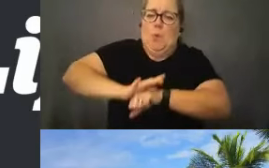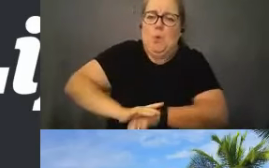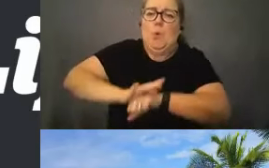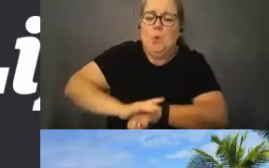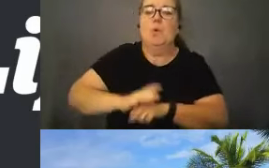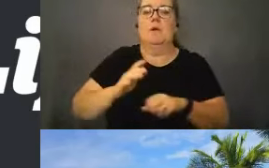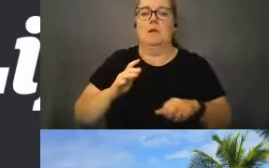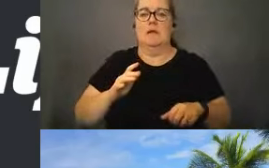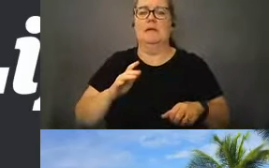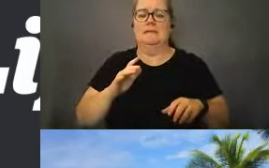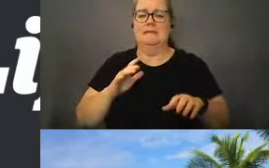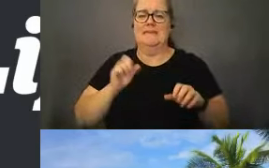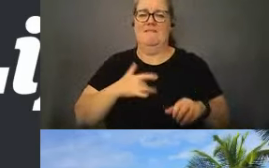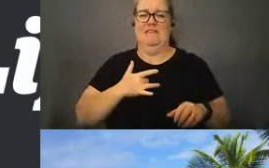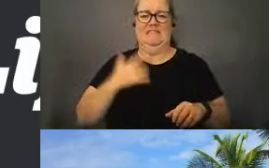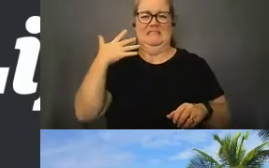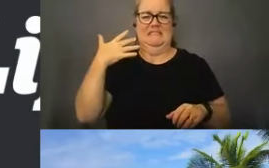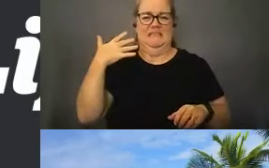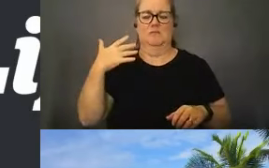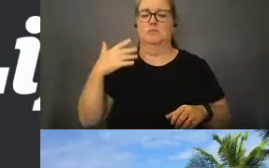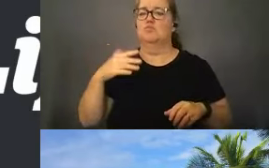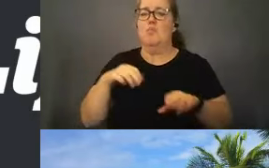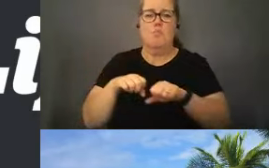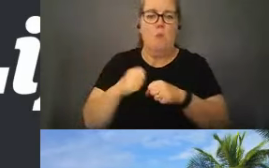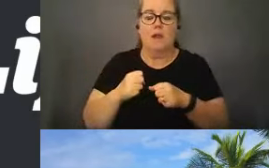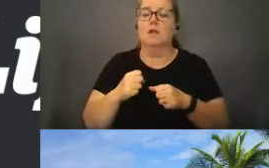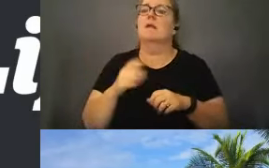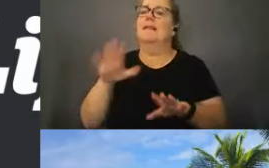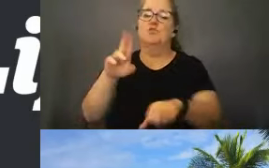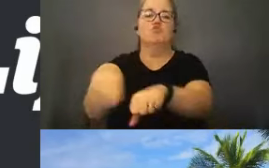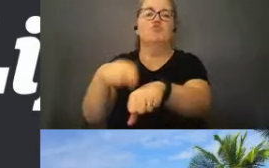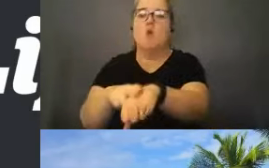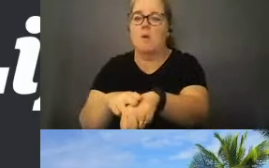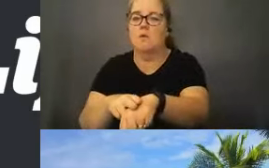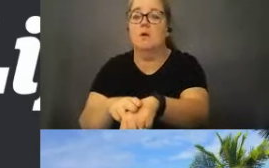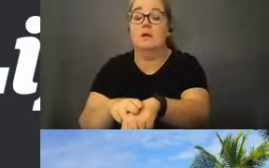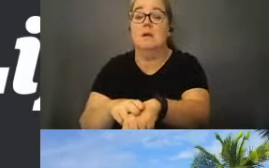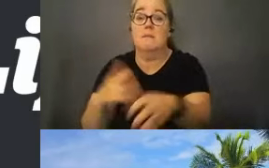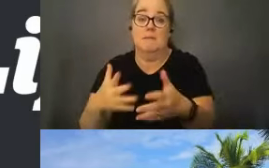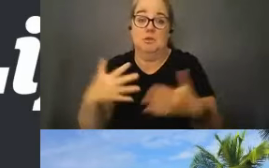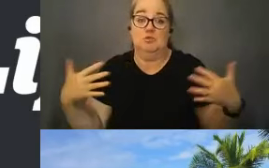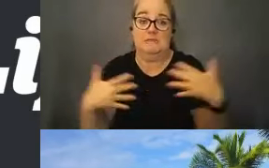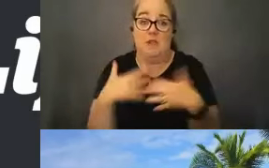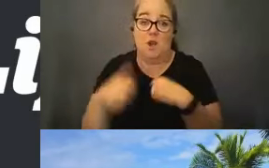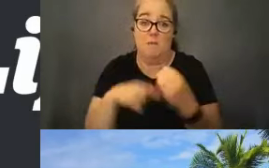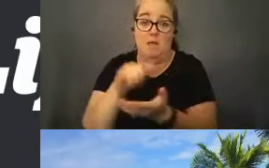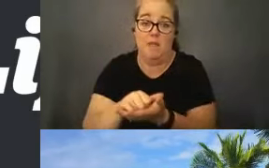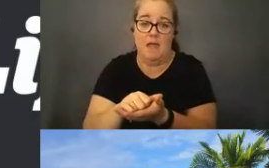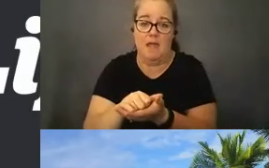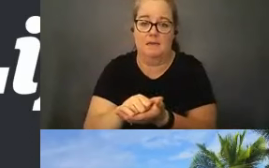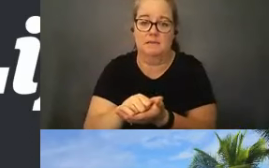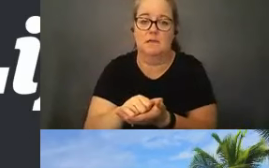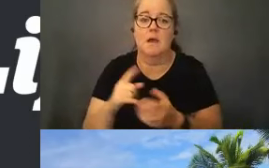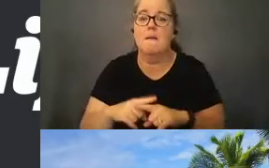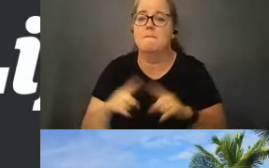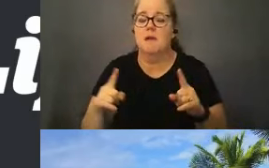heart. But that's normal. It definitely can be scary. And that happens to our